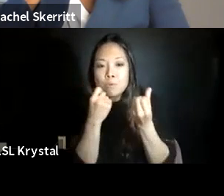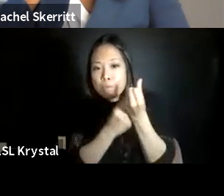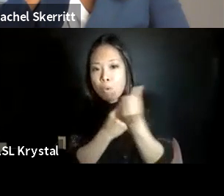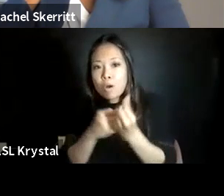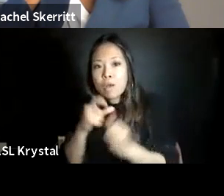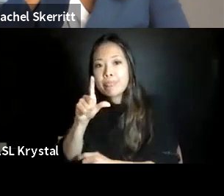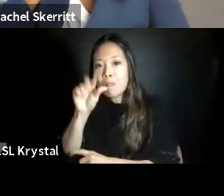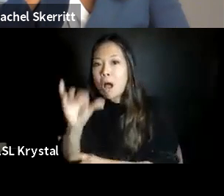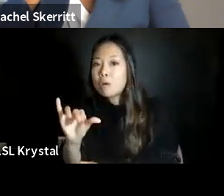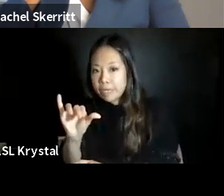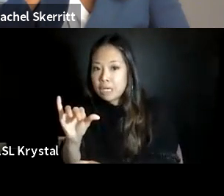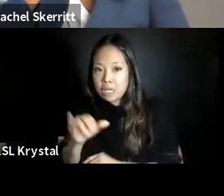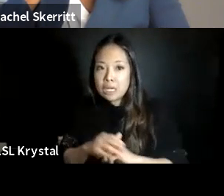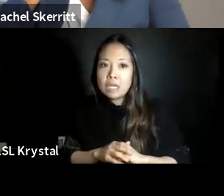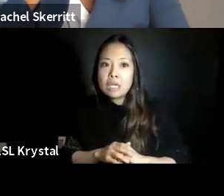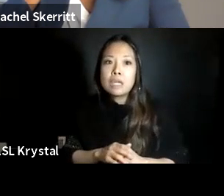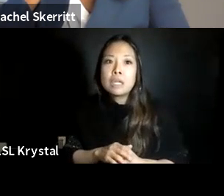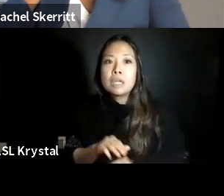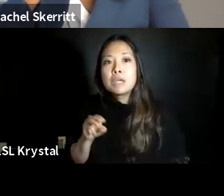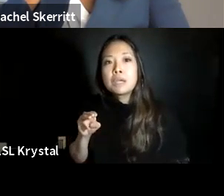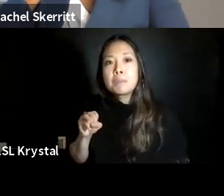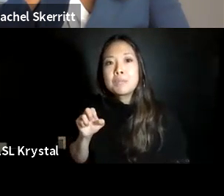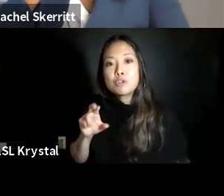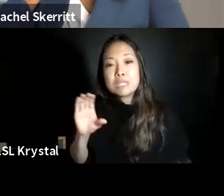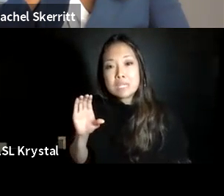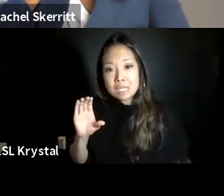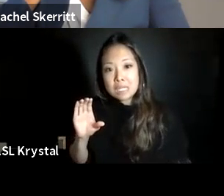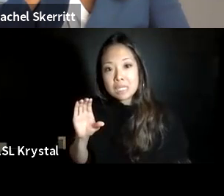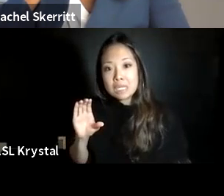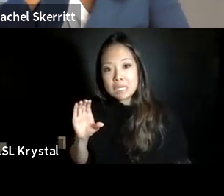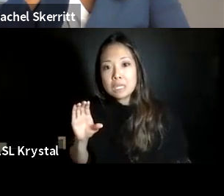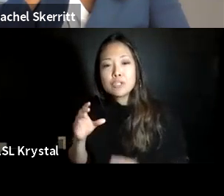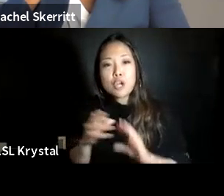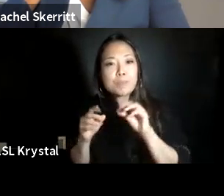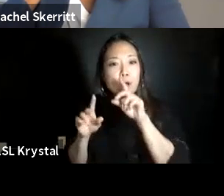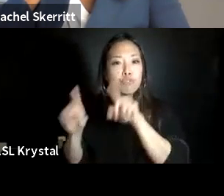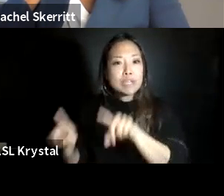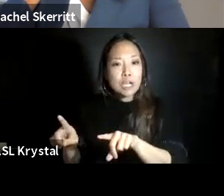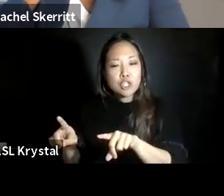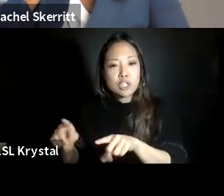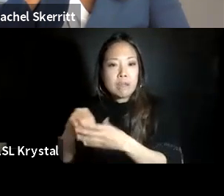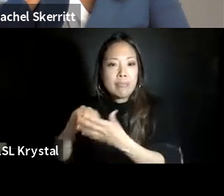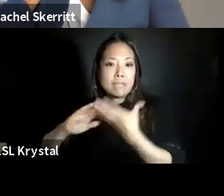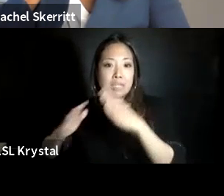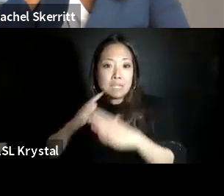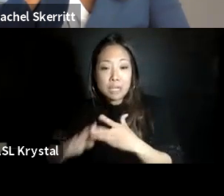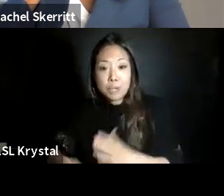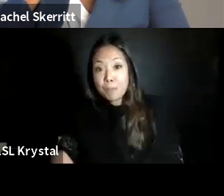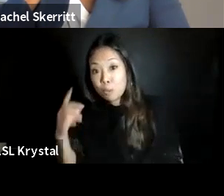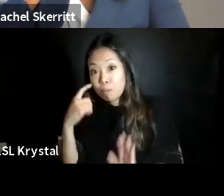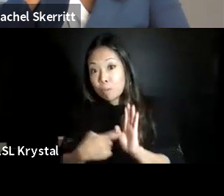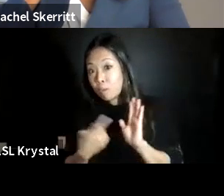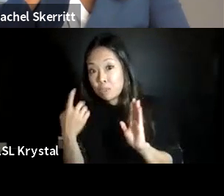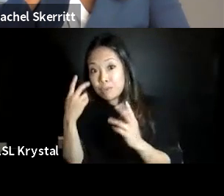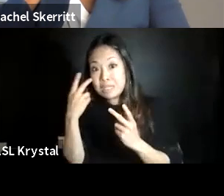Mr. Contemplasis mentioned the reaction in the city. As we've seen, from the last week, the reaction in the